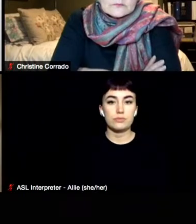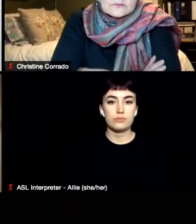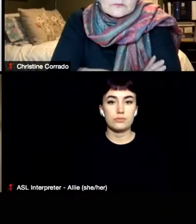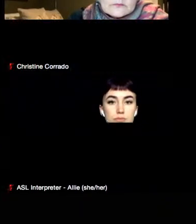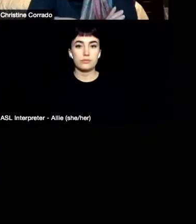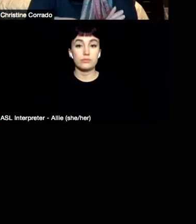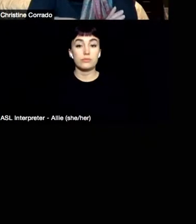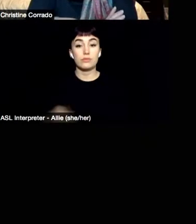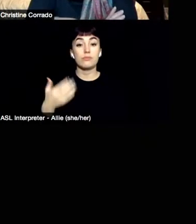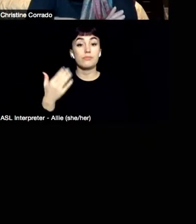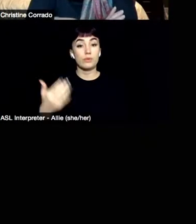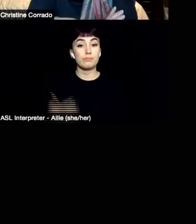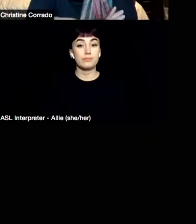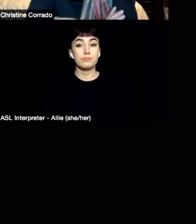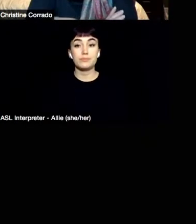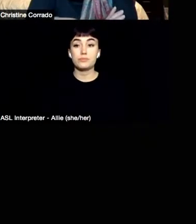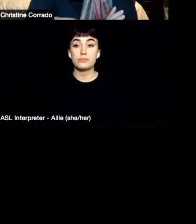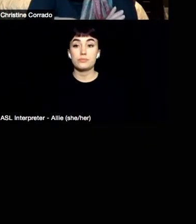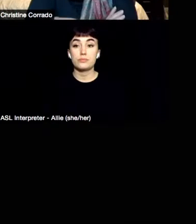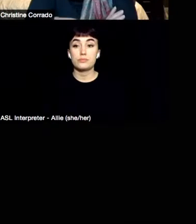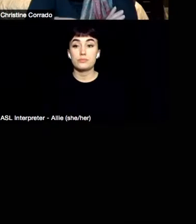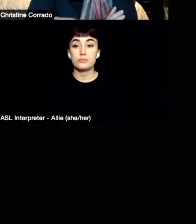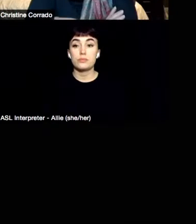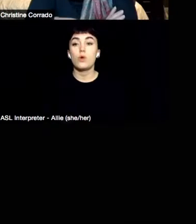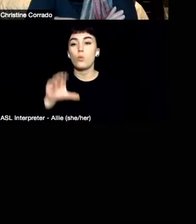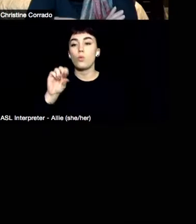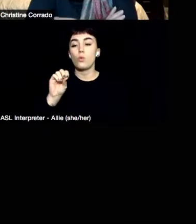Heather, go ahead, please.